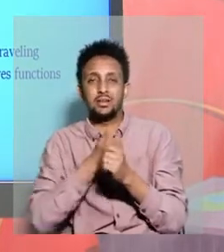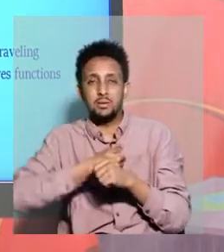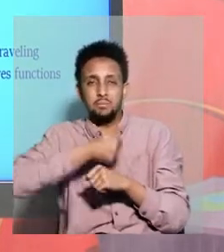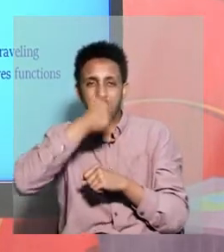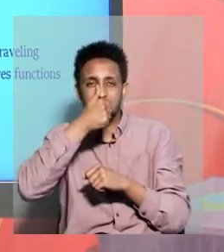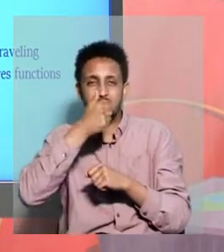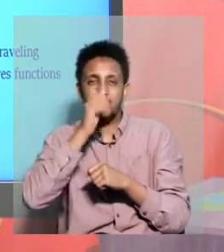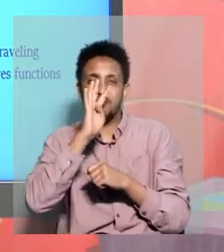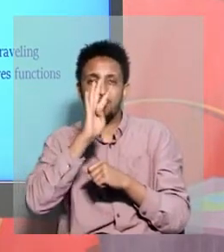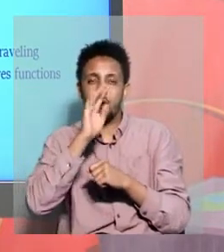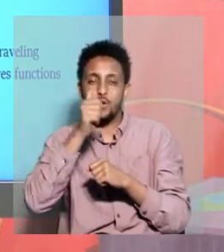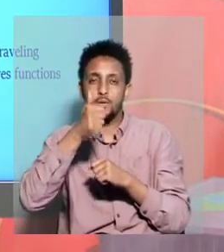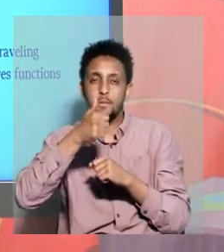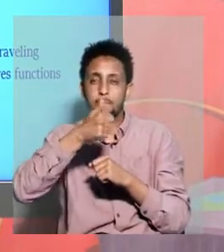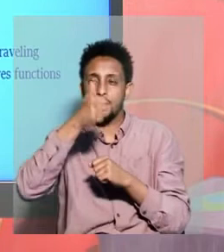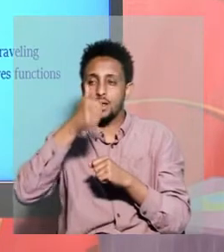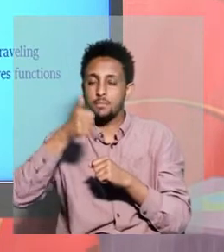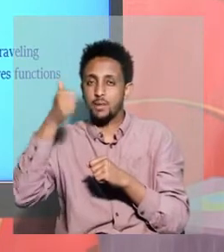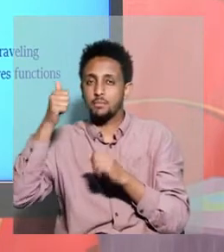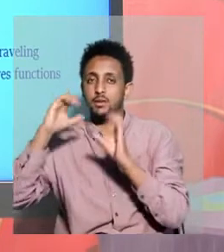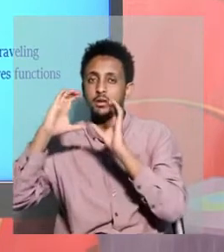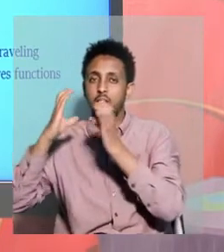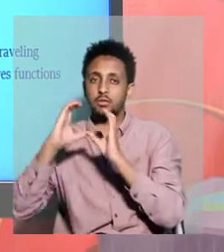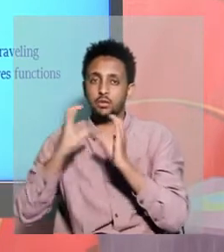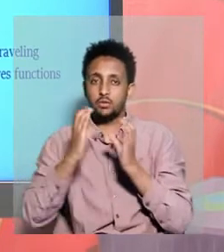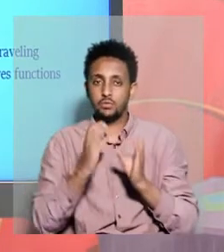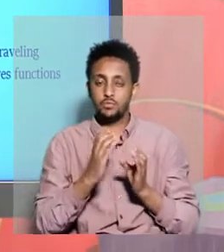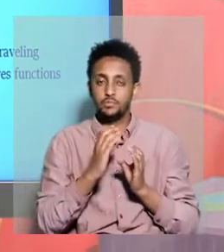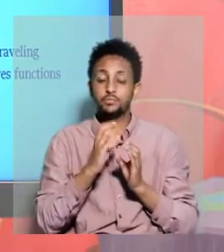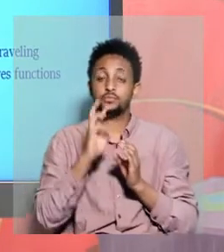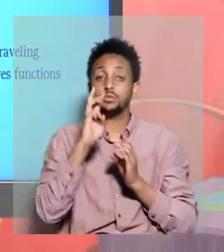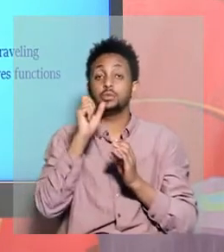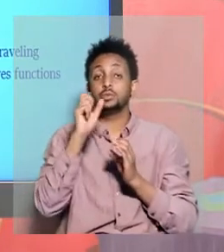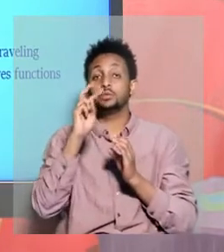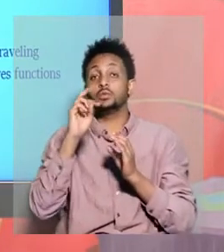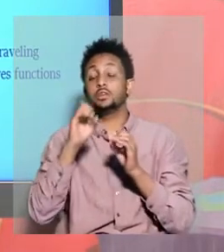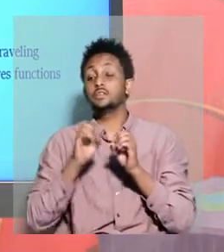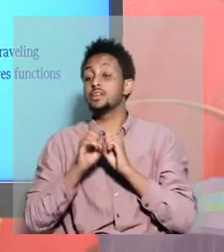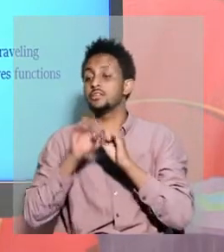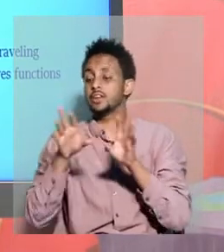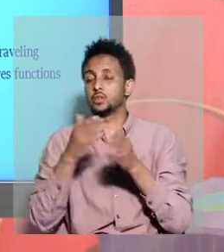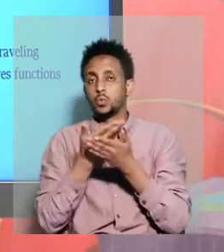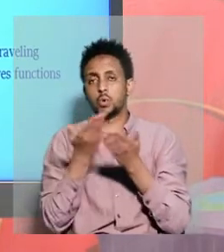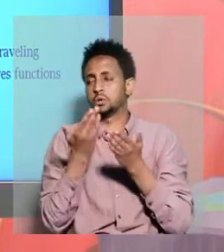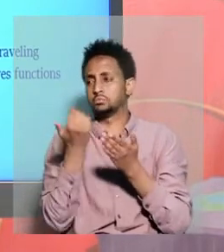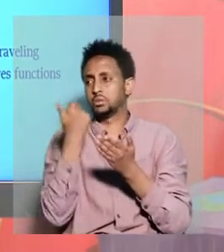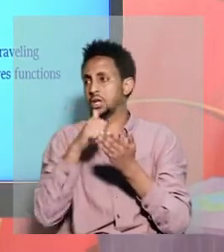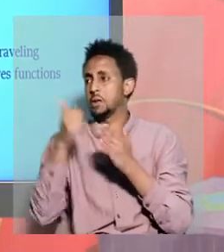we have 4 main categories. Wave can reflect